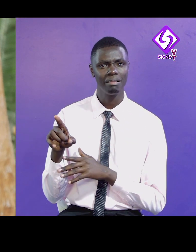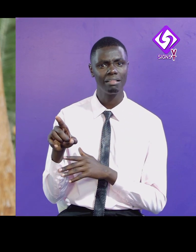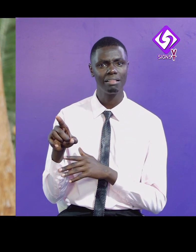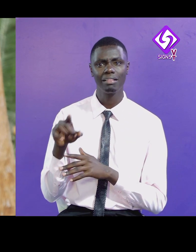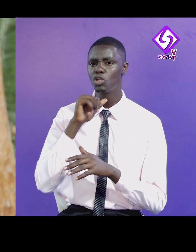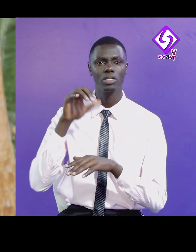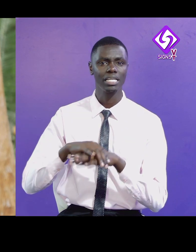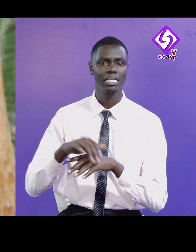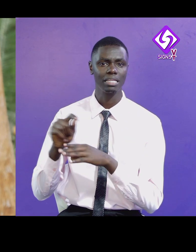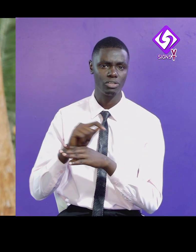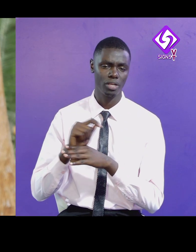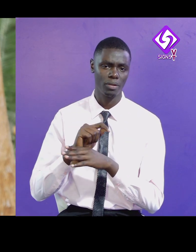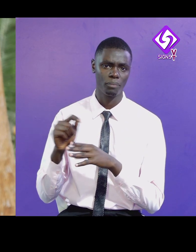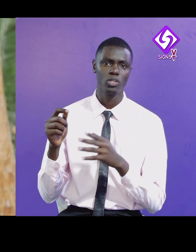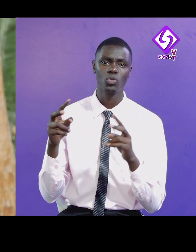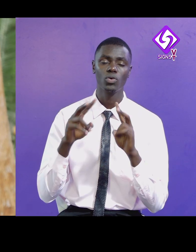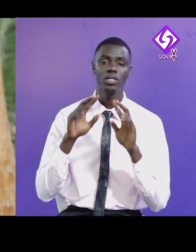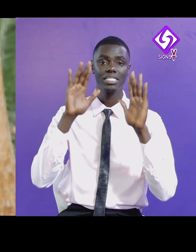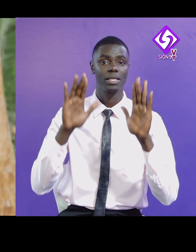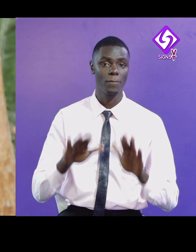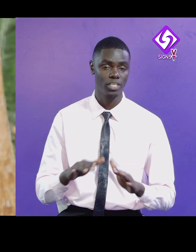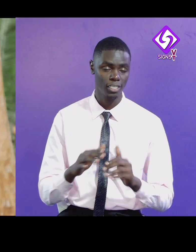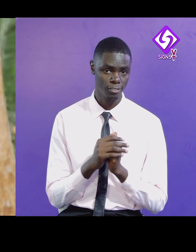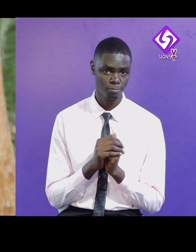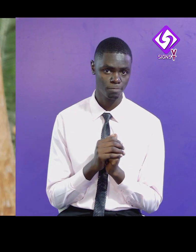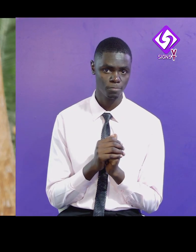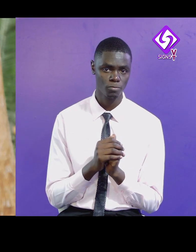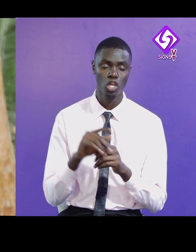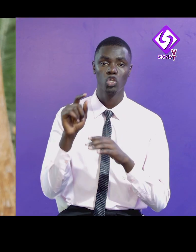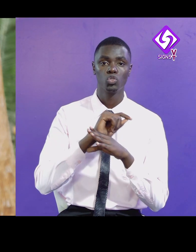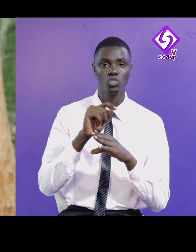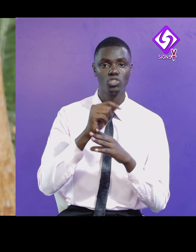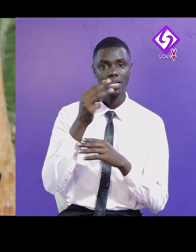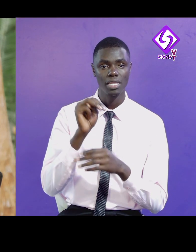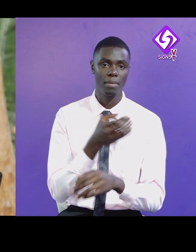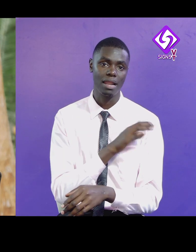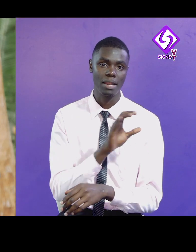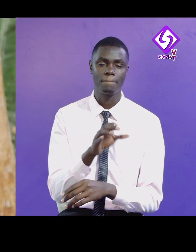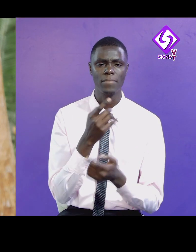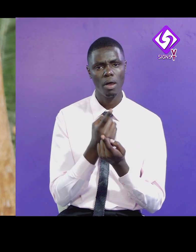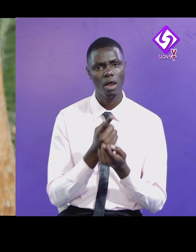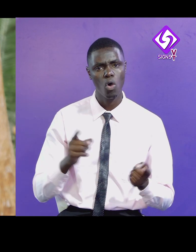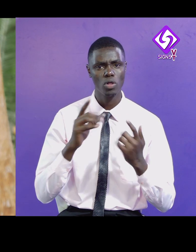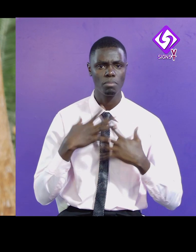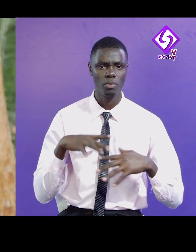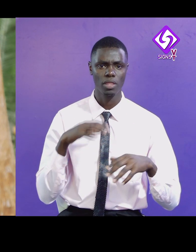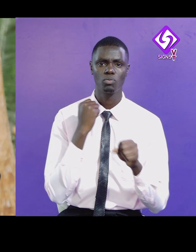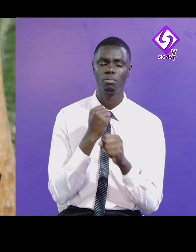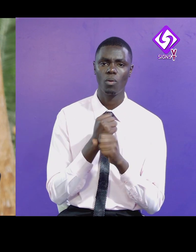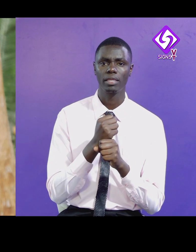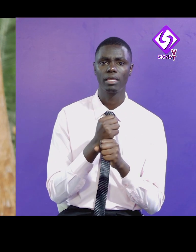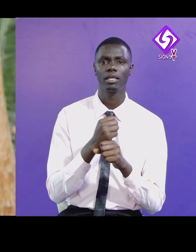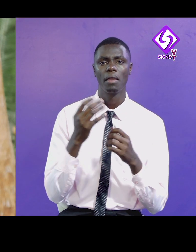getting that training. So I think it's important to train and empower everyone who will be working